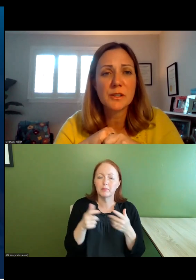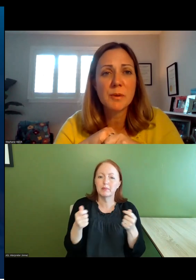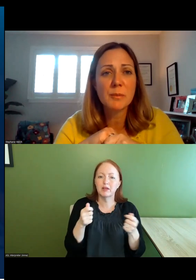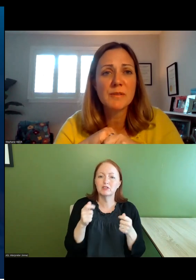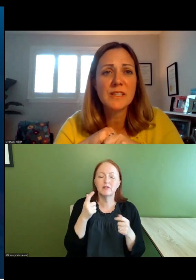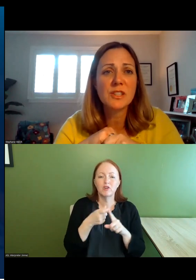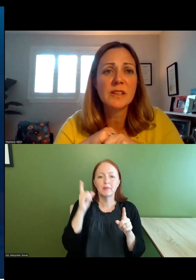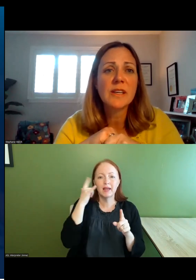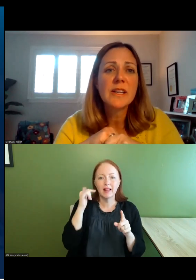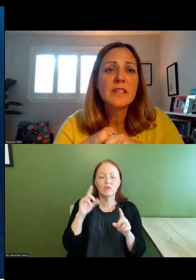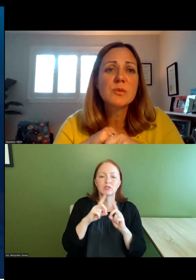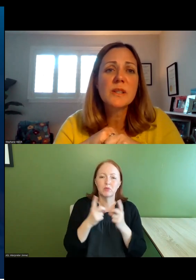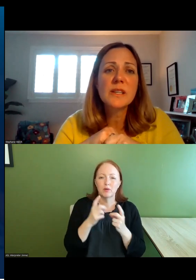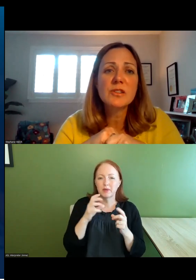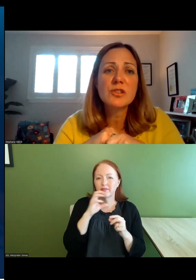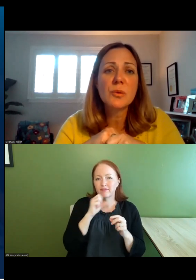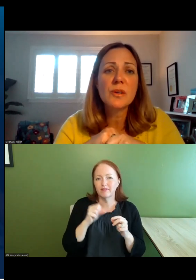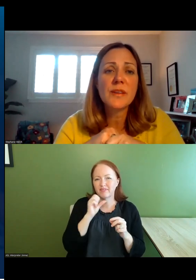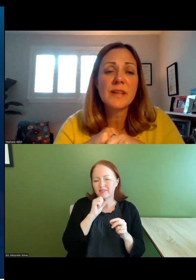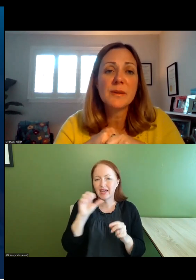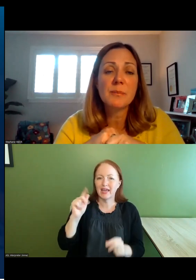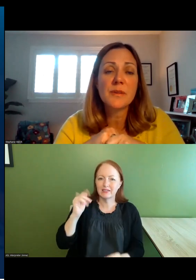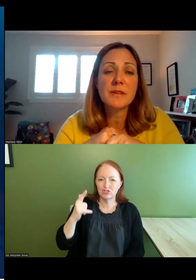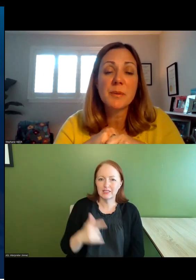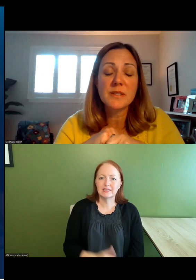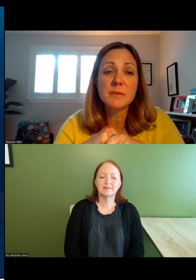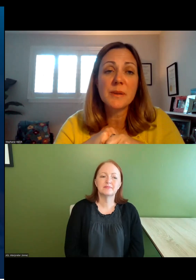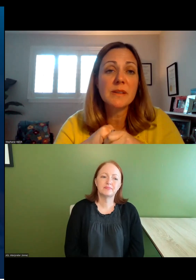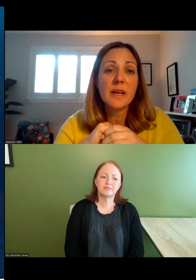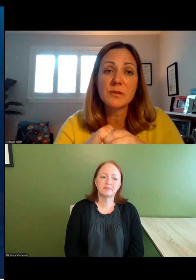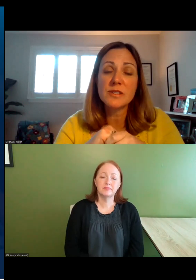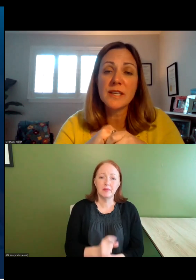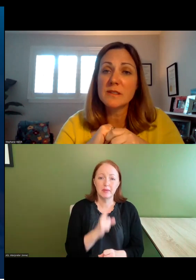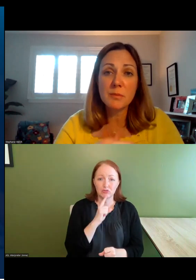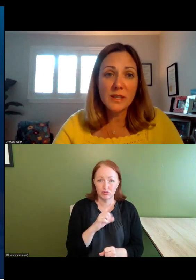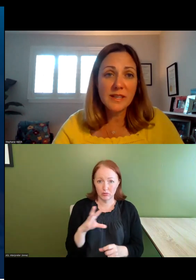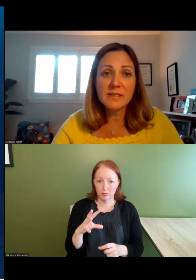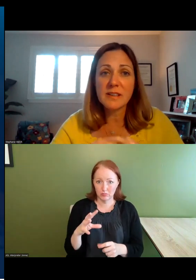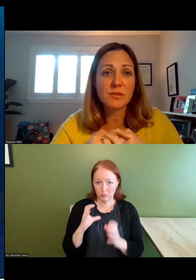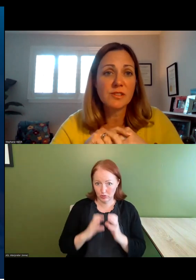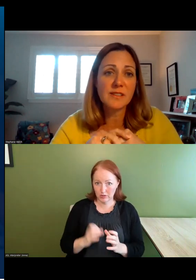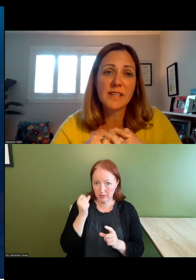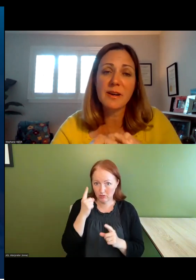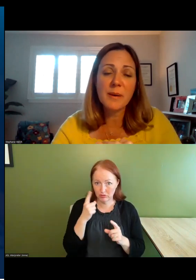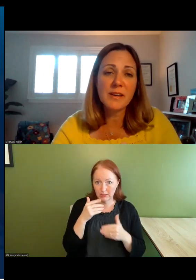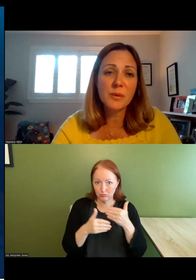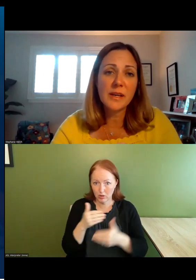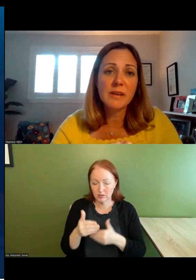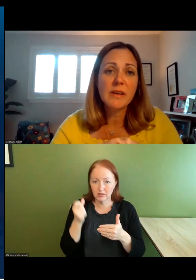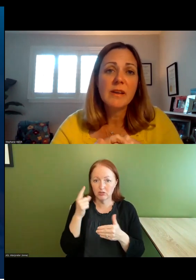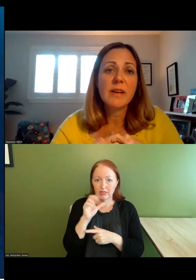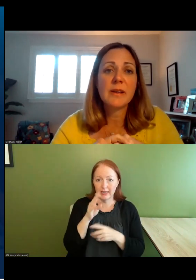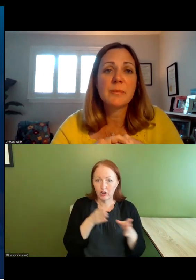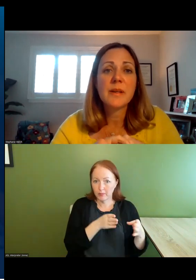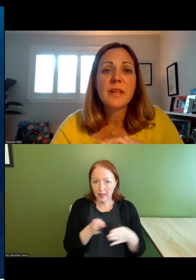our California Department of Aging, to really ensure that the participant understands the process, understands the care